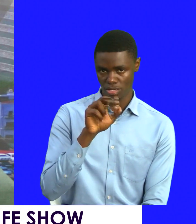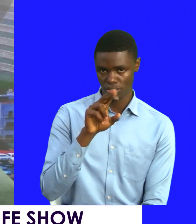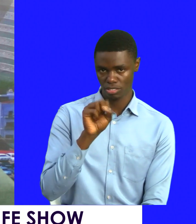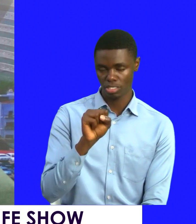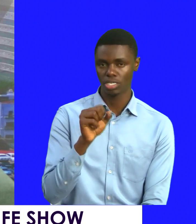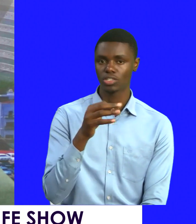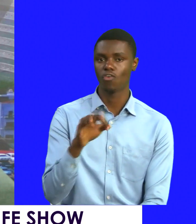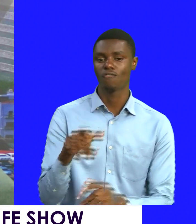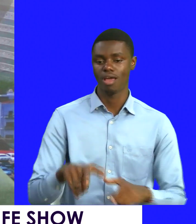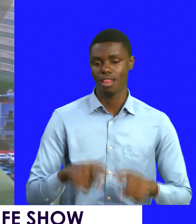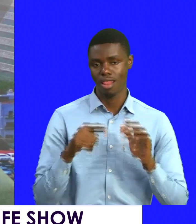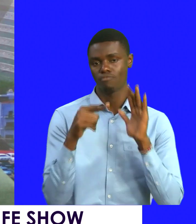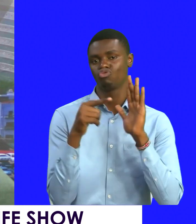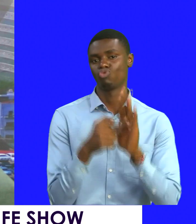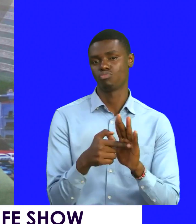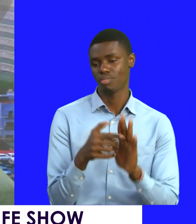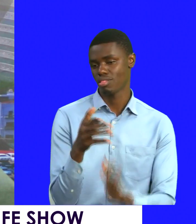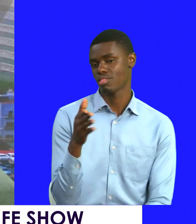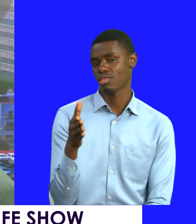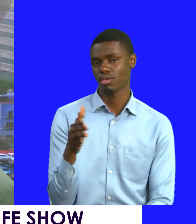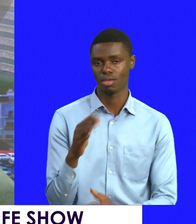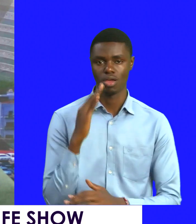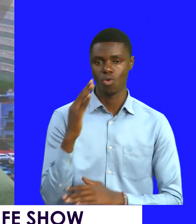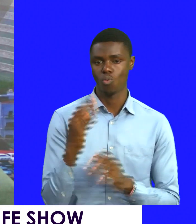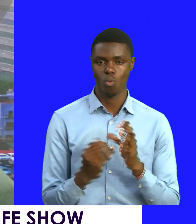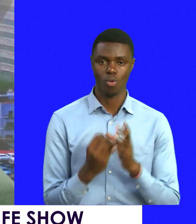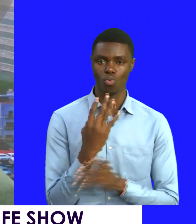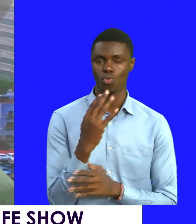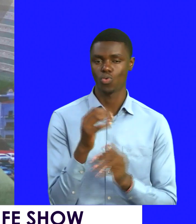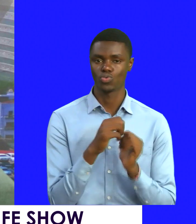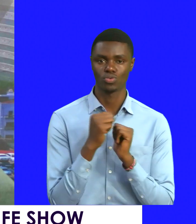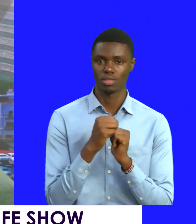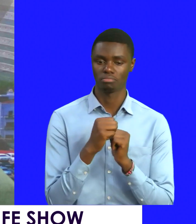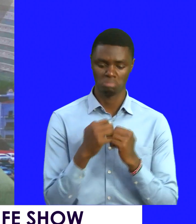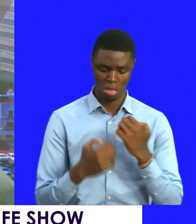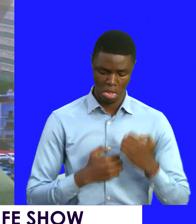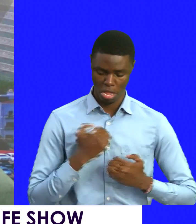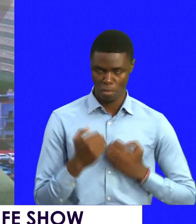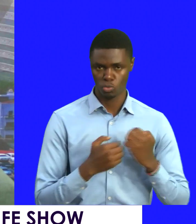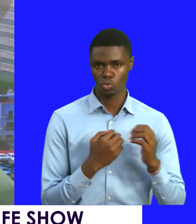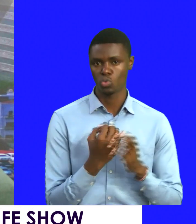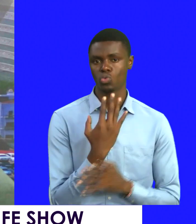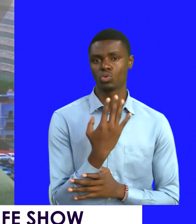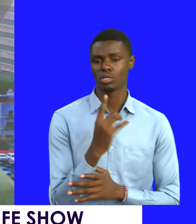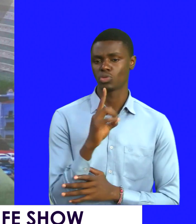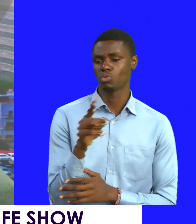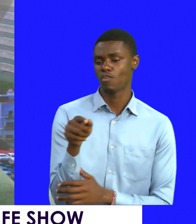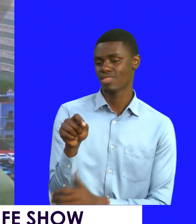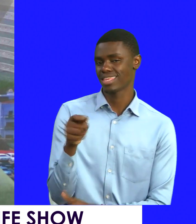forget the word show. And we shall grow together. Emotional growth is one of the